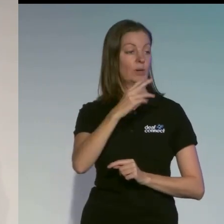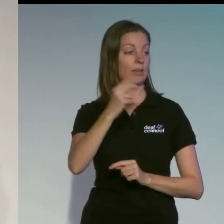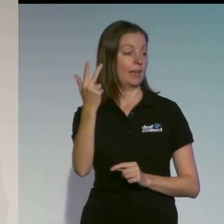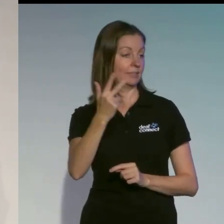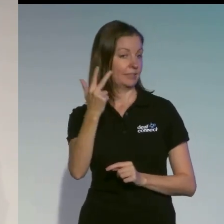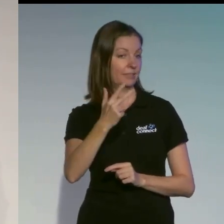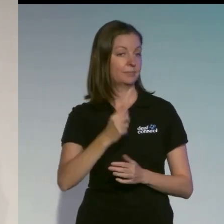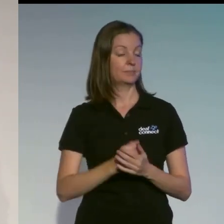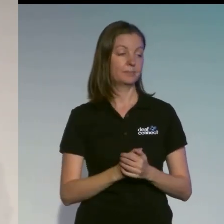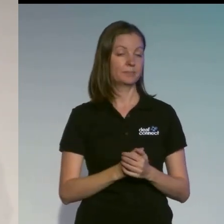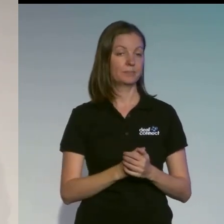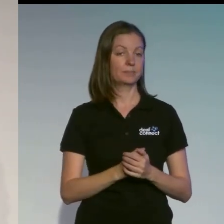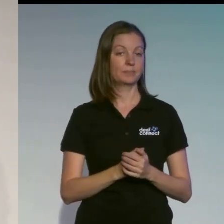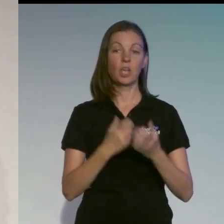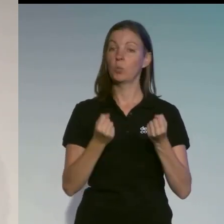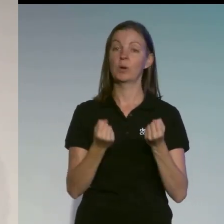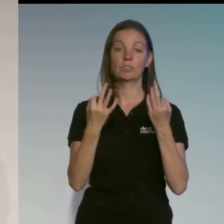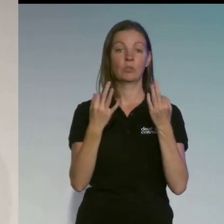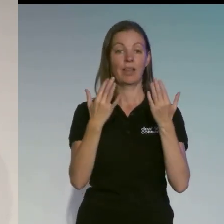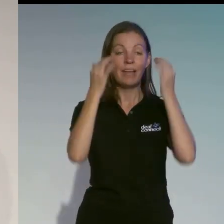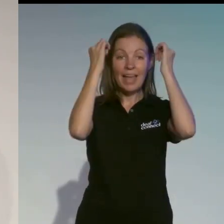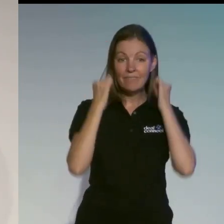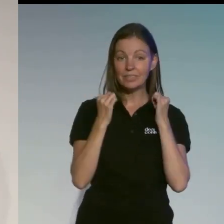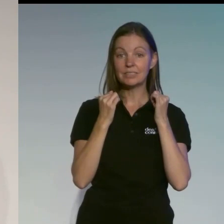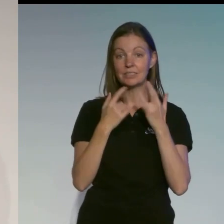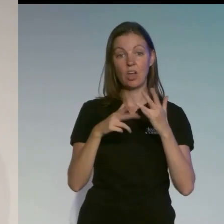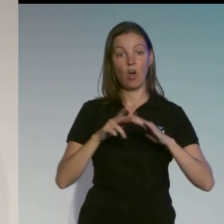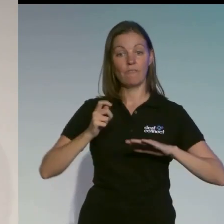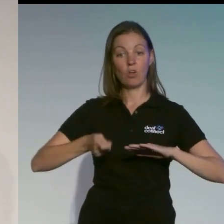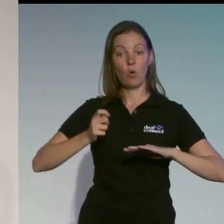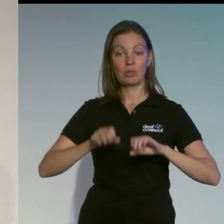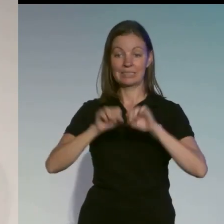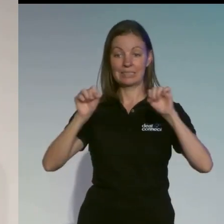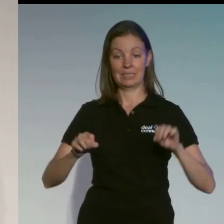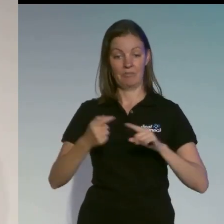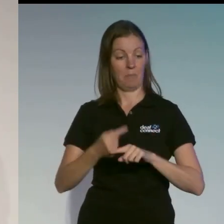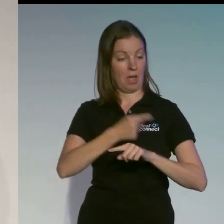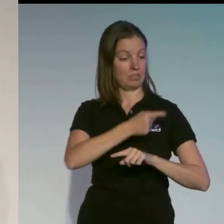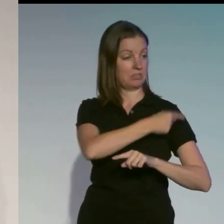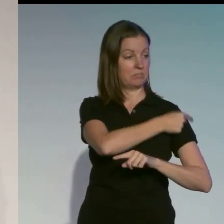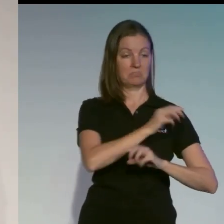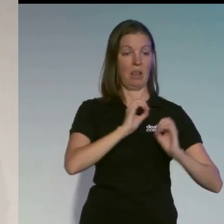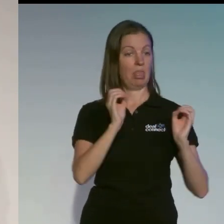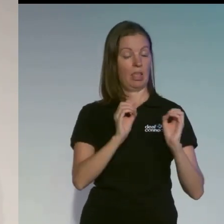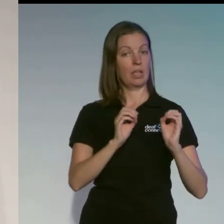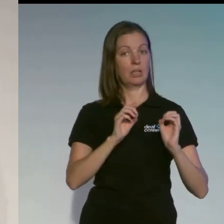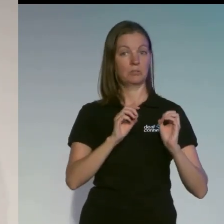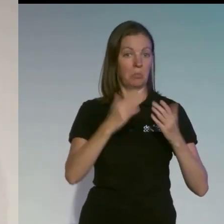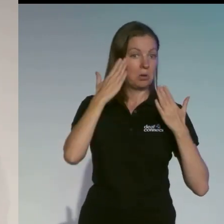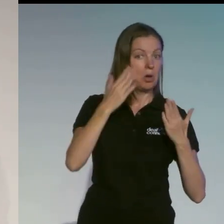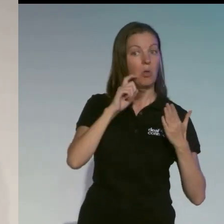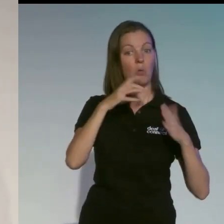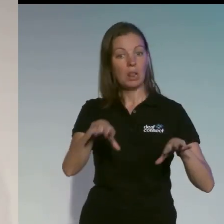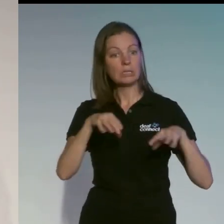evidence that the court system in China can accept our case. But luckily, we go to the